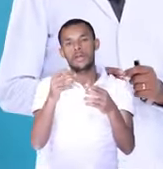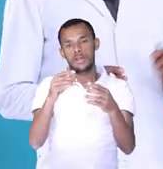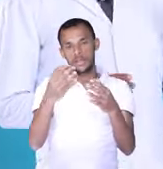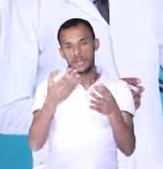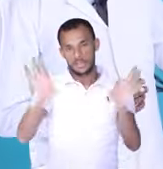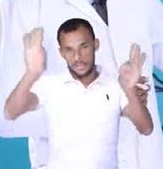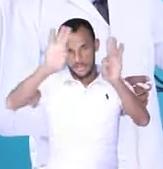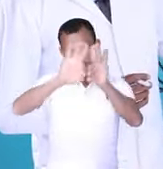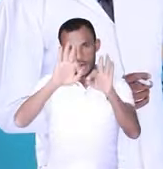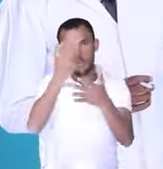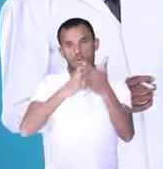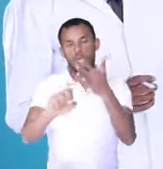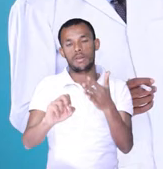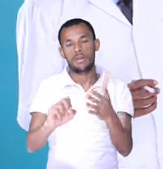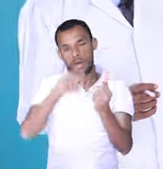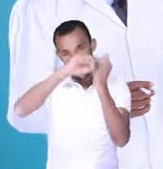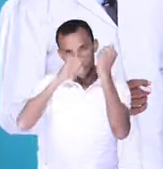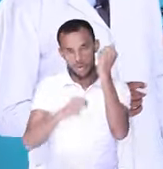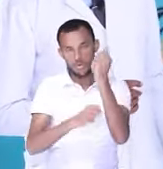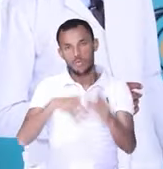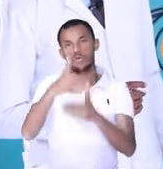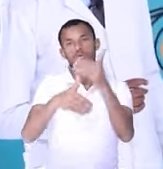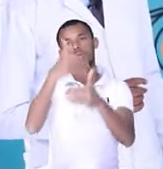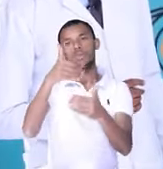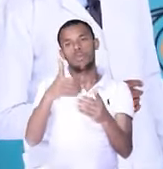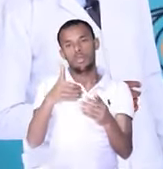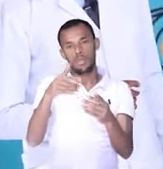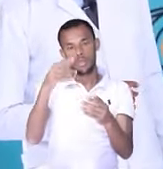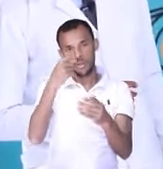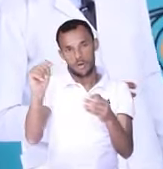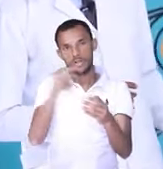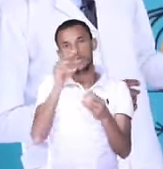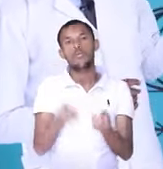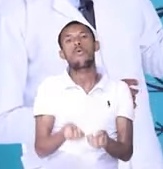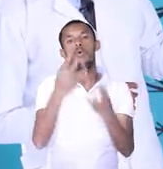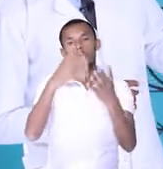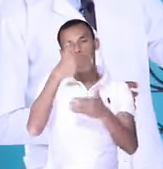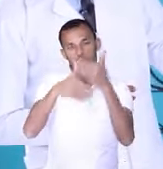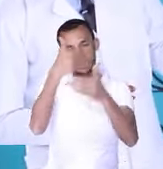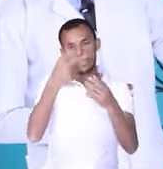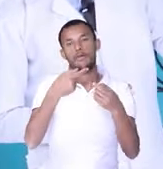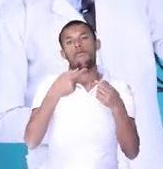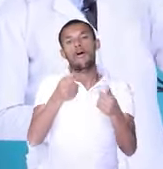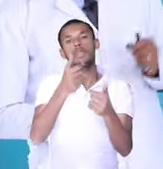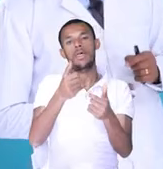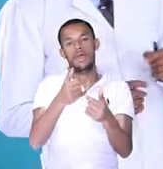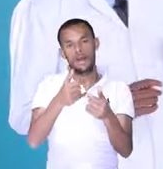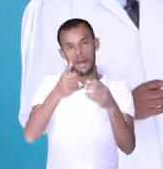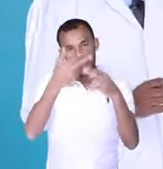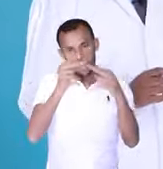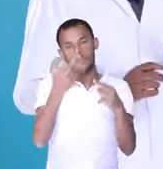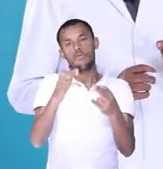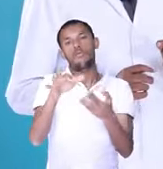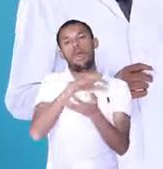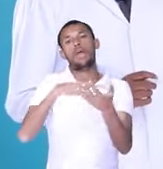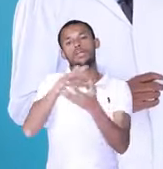products. Look, according to collision theory, the more collisions there are, the faster the rates of the reaction